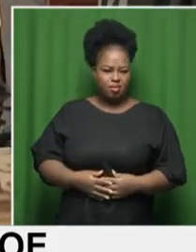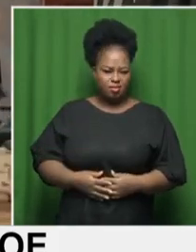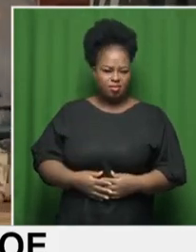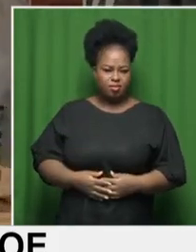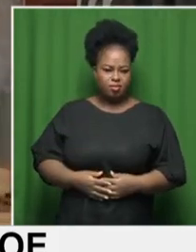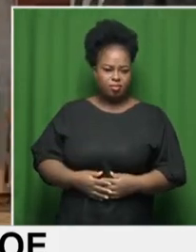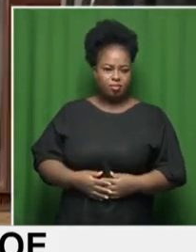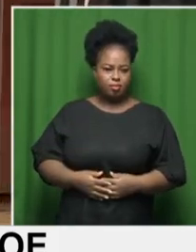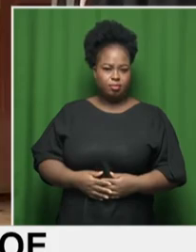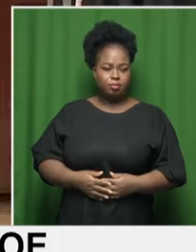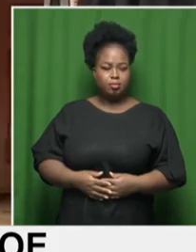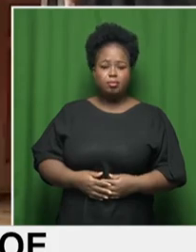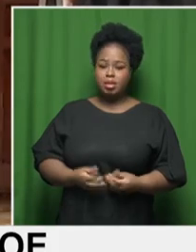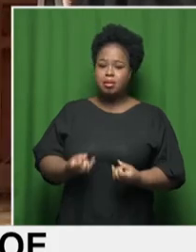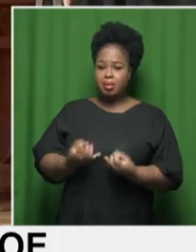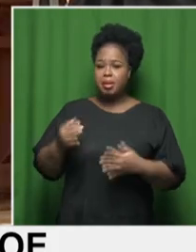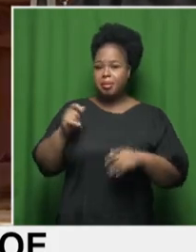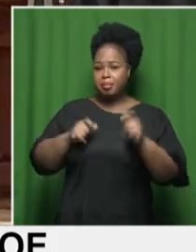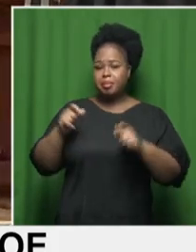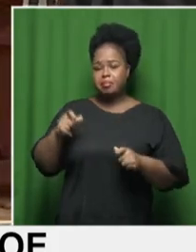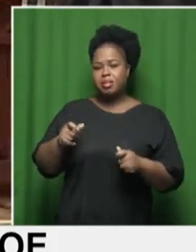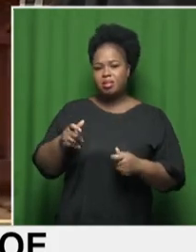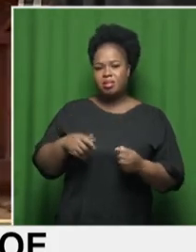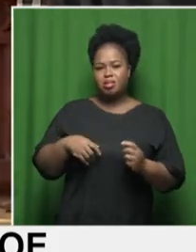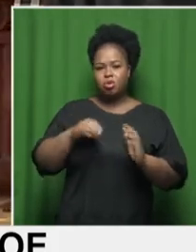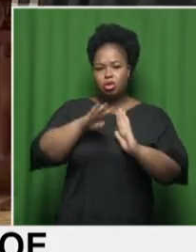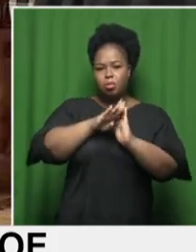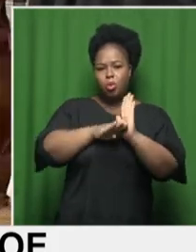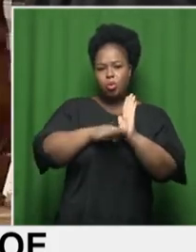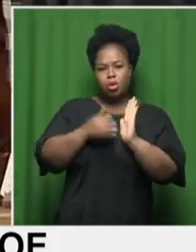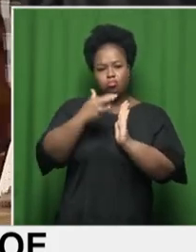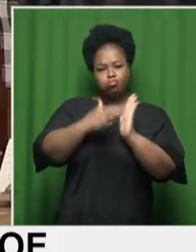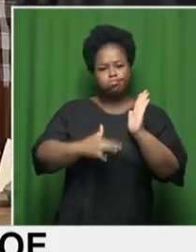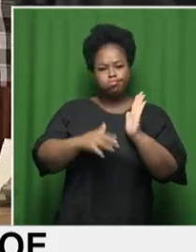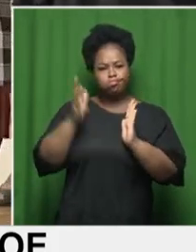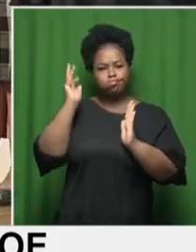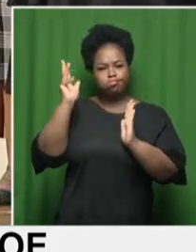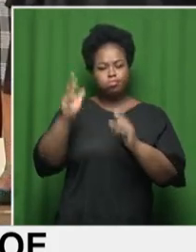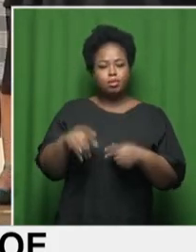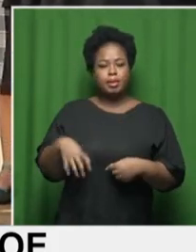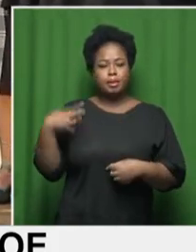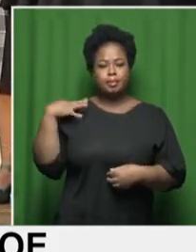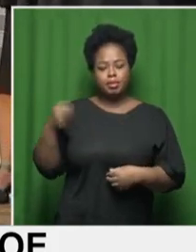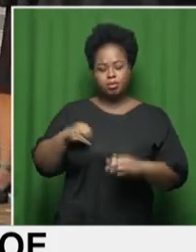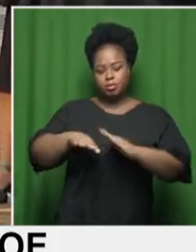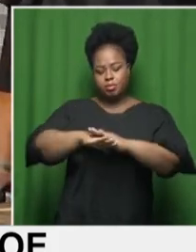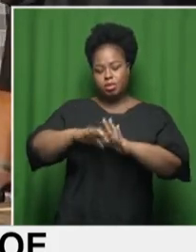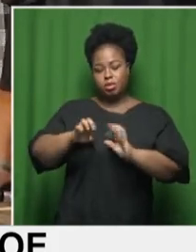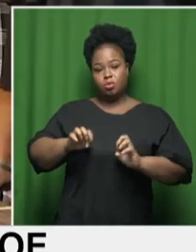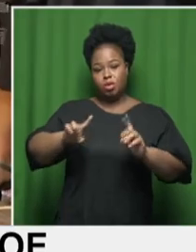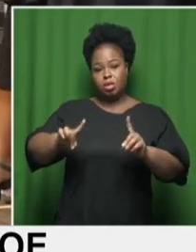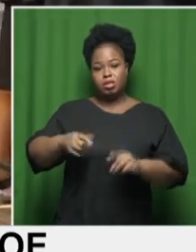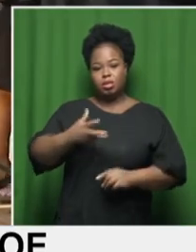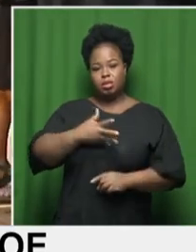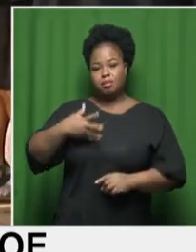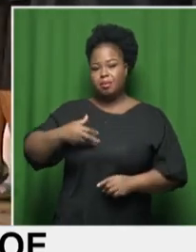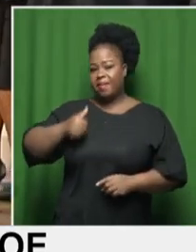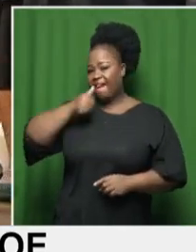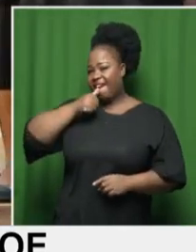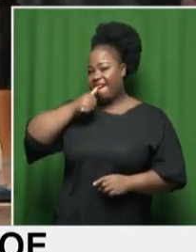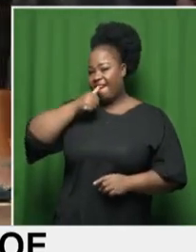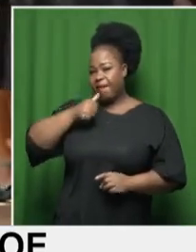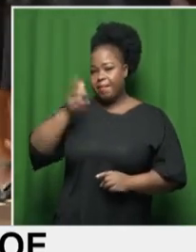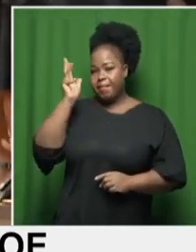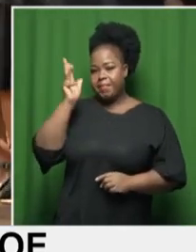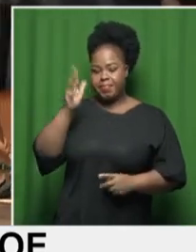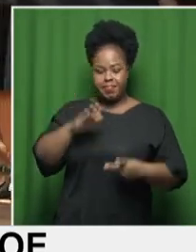we have seen that several people are expected to speak, including, among others, the Minister of Basic Education, Angie Motshekga, but also the